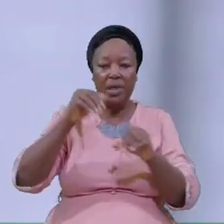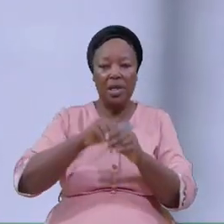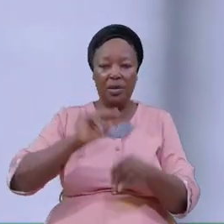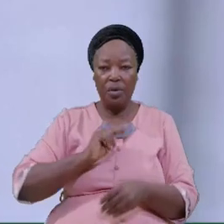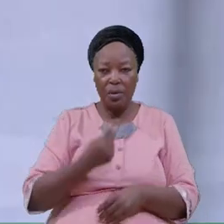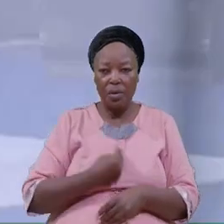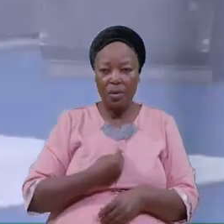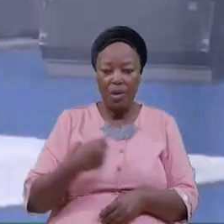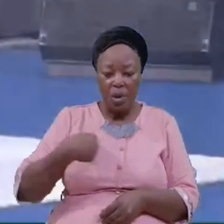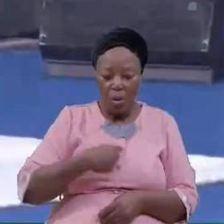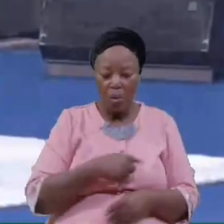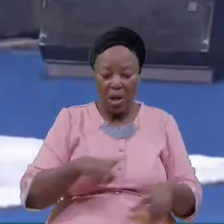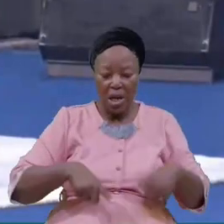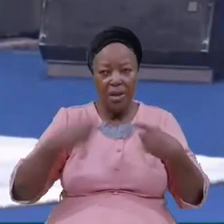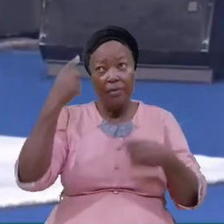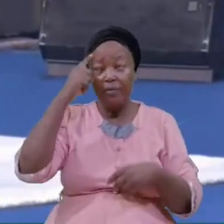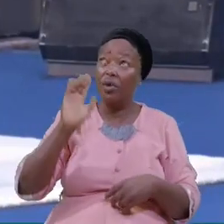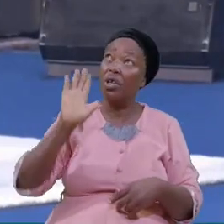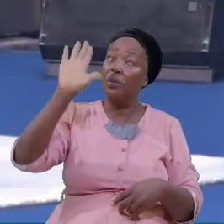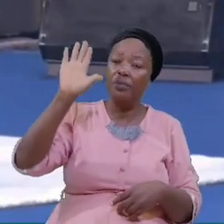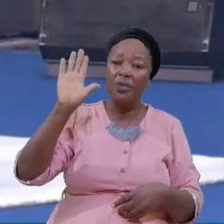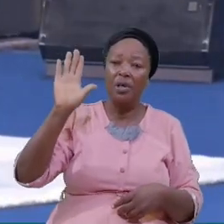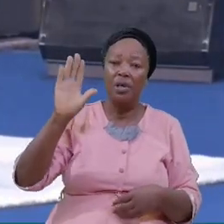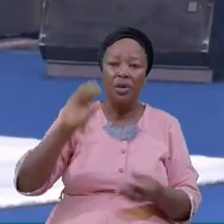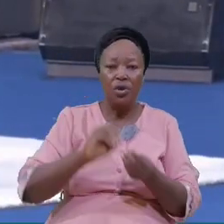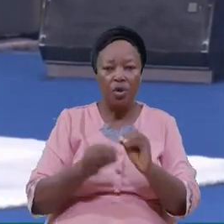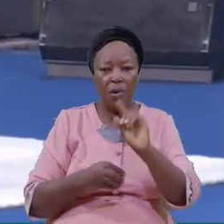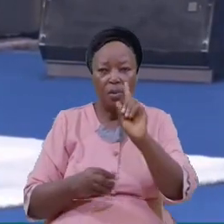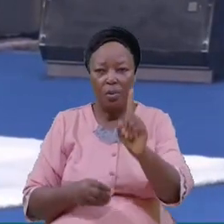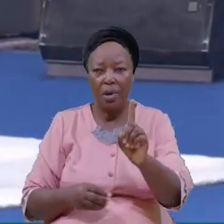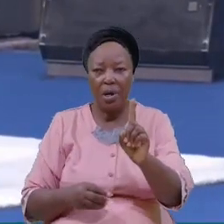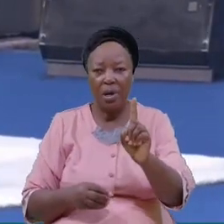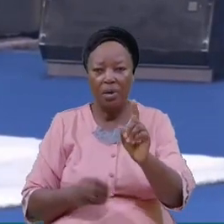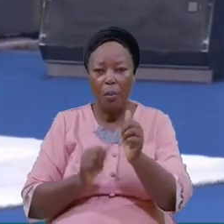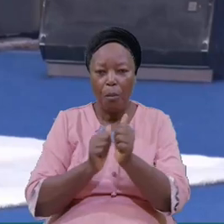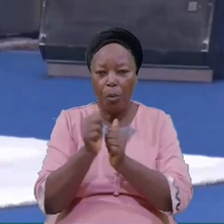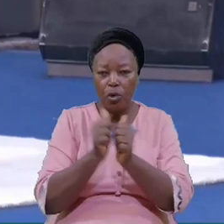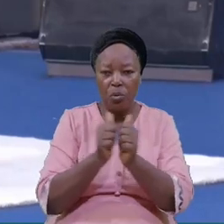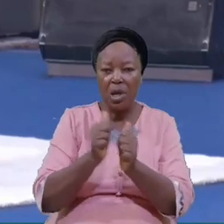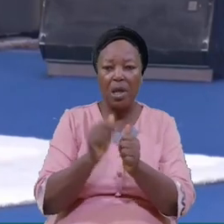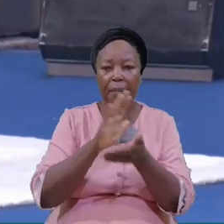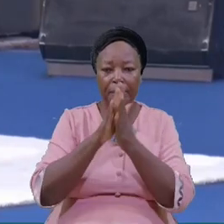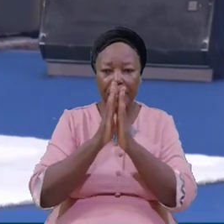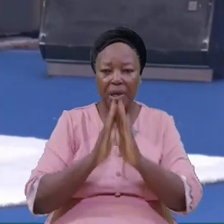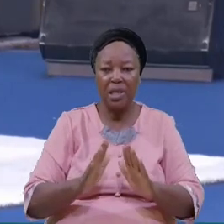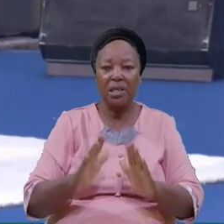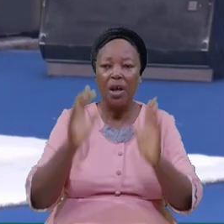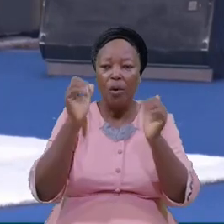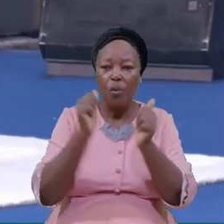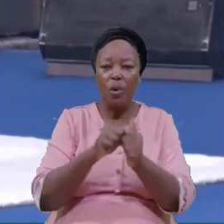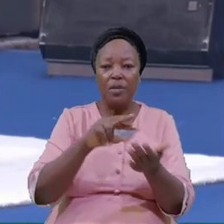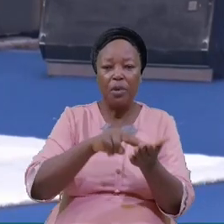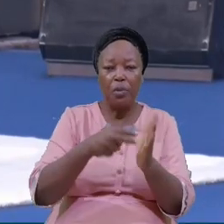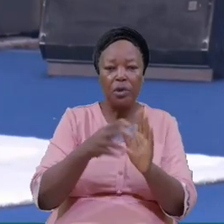live for him. Nous vivons pour lui. Number one, premier élément, pursuing peace with purposeful